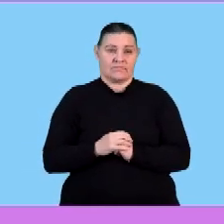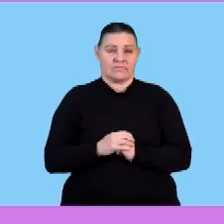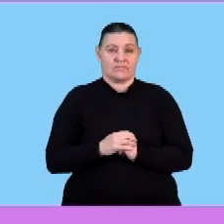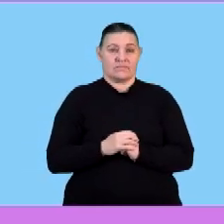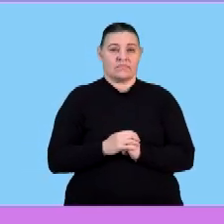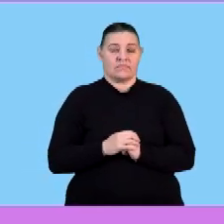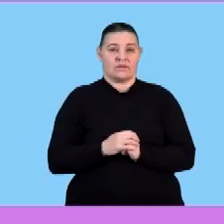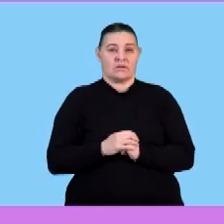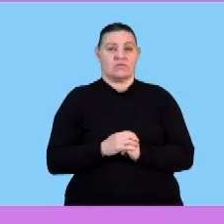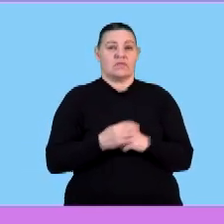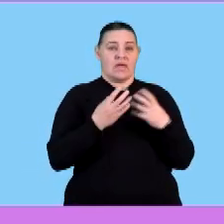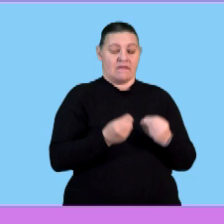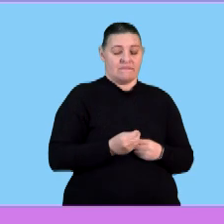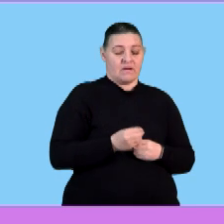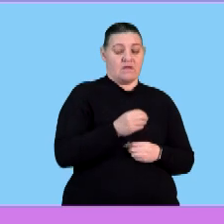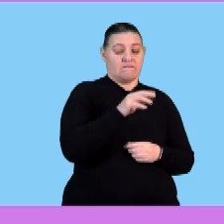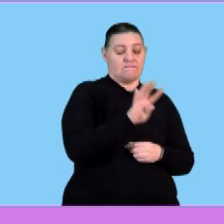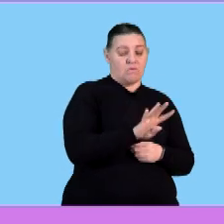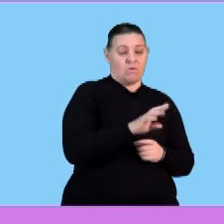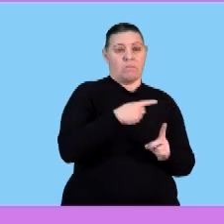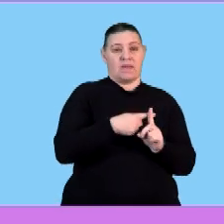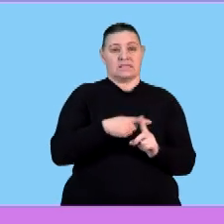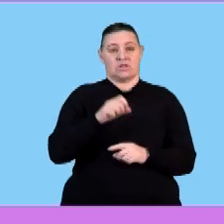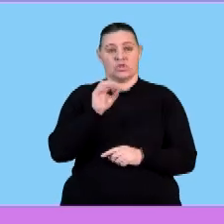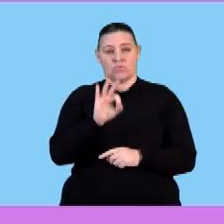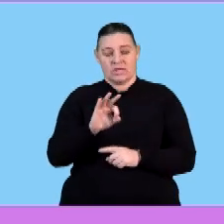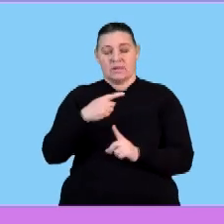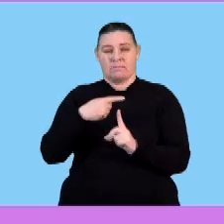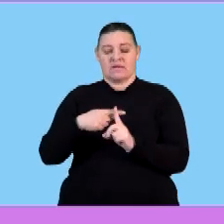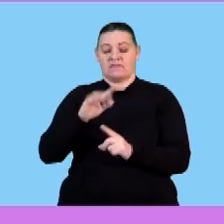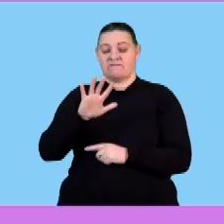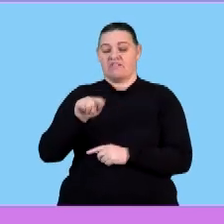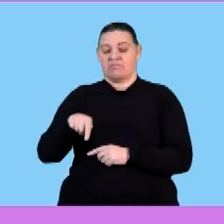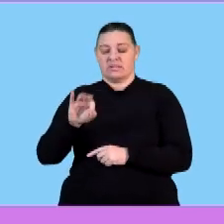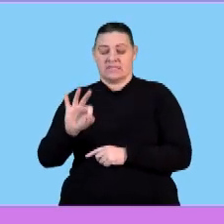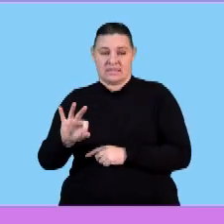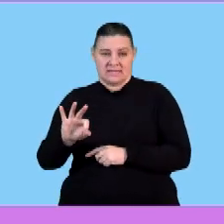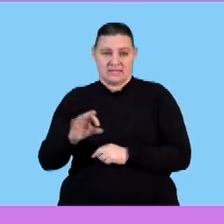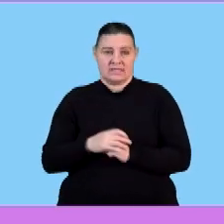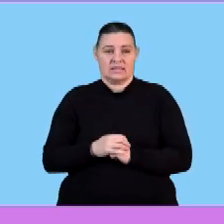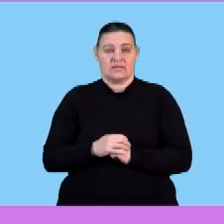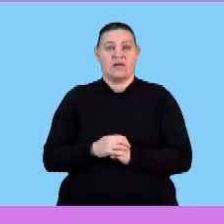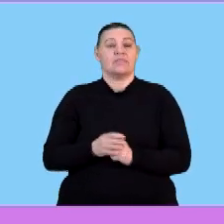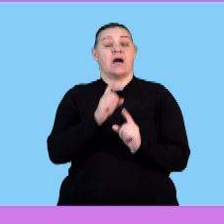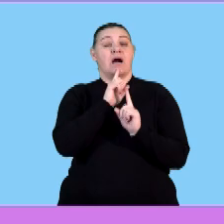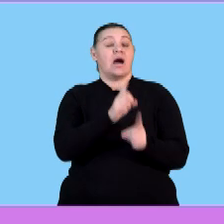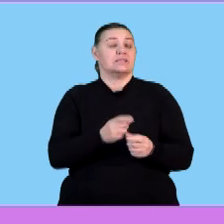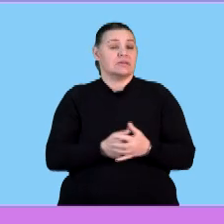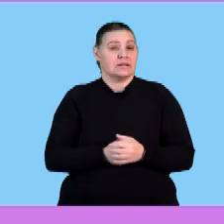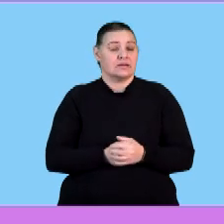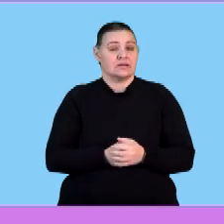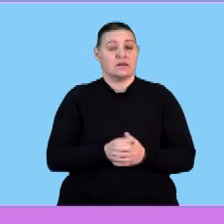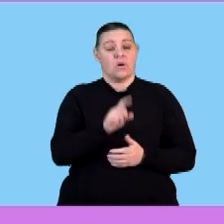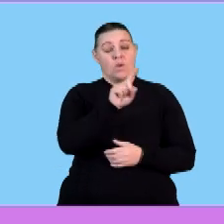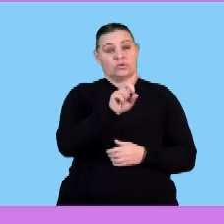All right. I've got 4 and 3 and 5,3. And this